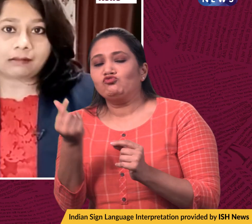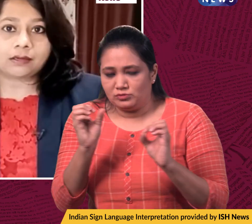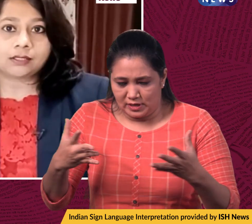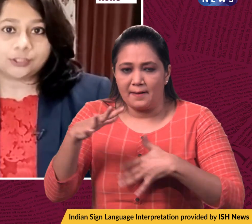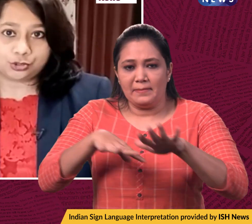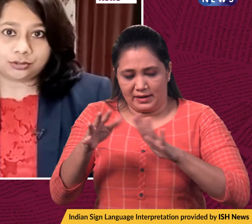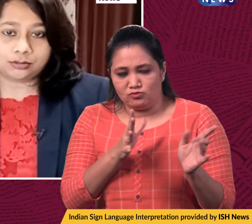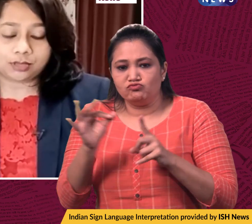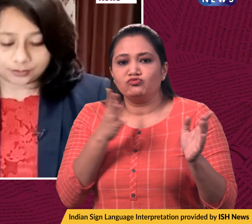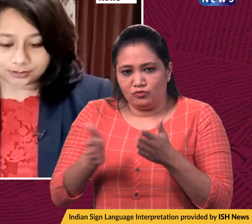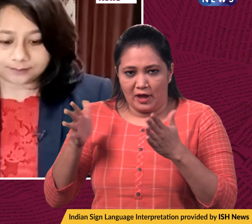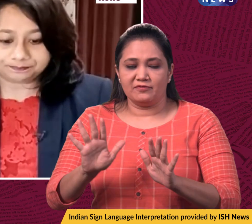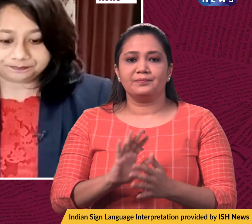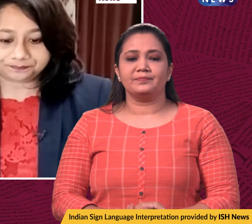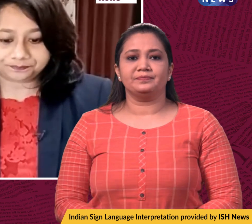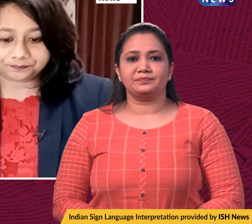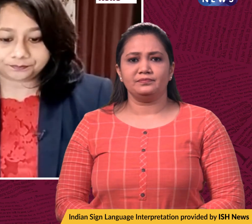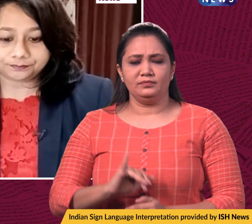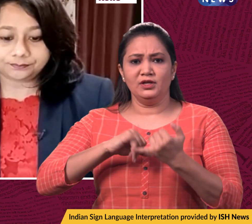Central Bank Digital Currency.